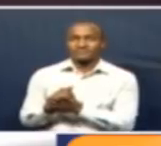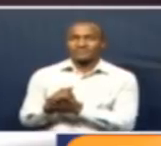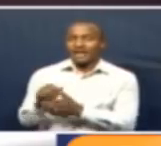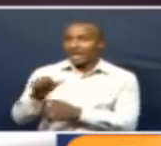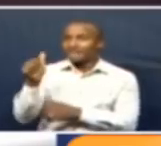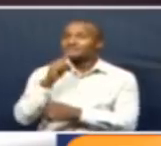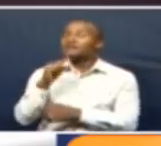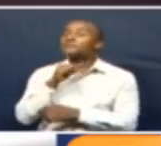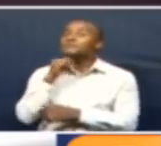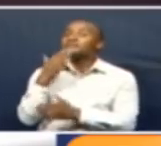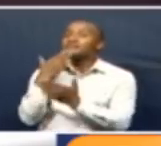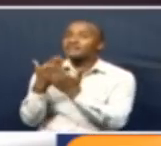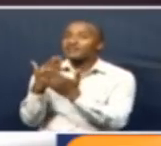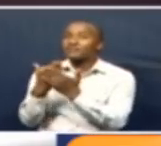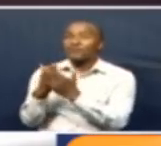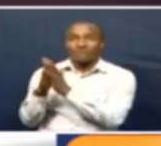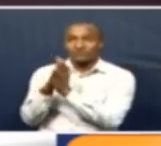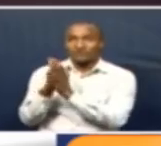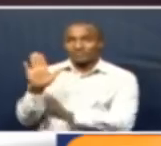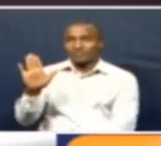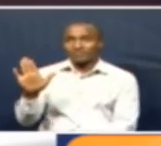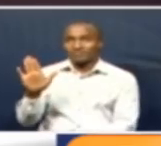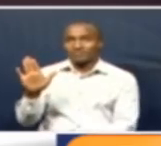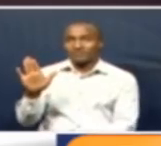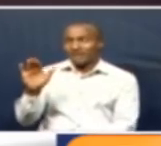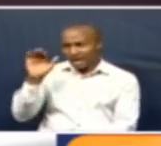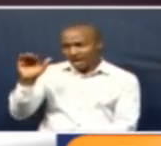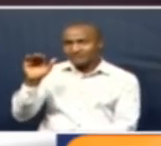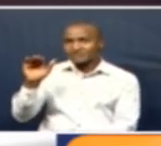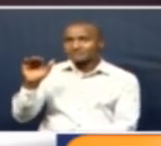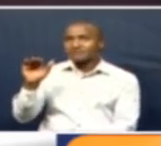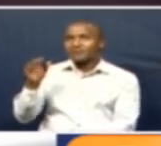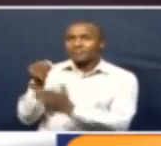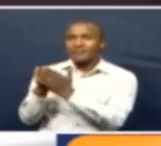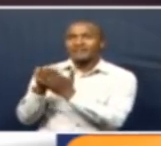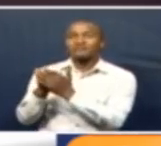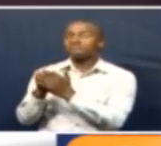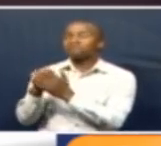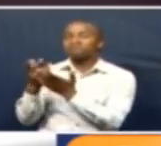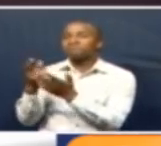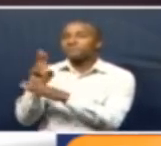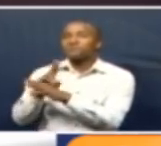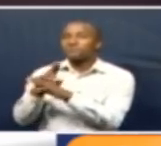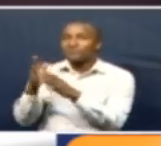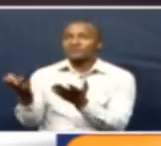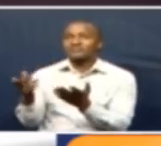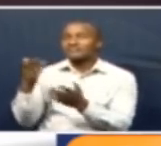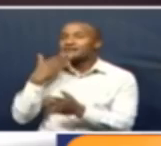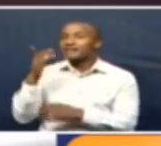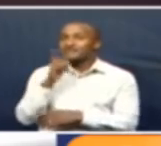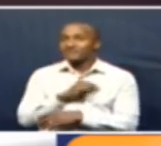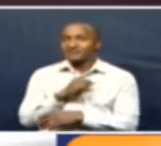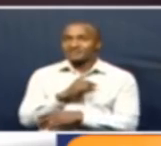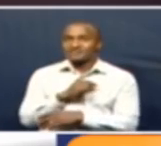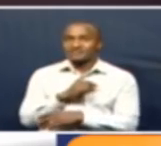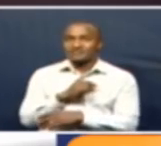Pastor Asante sana kwa kutuambia stories yako. Hi Lillian, asked the pastor what she did with the stolen cash. I've already she's answered that question.